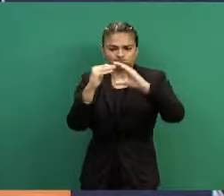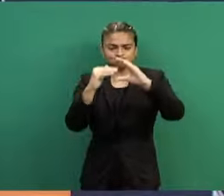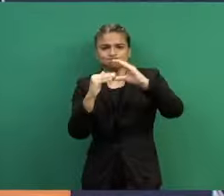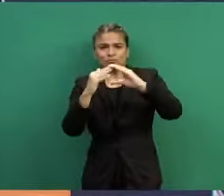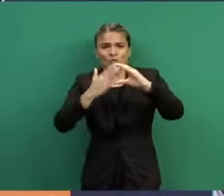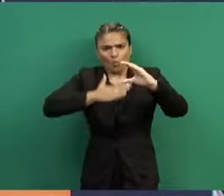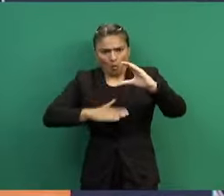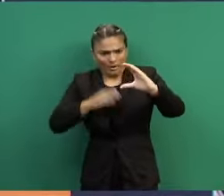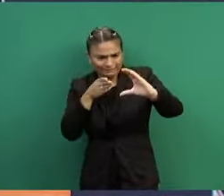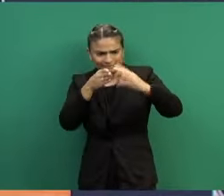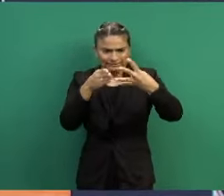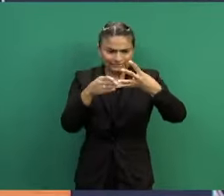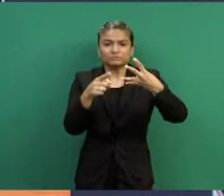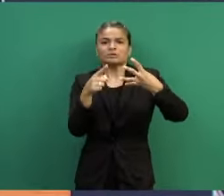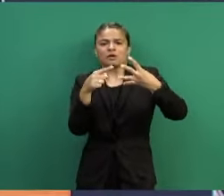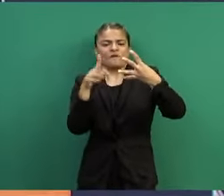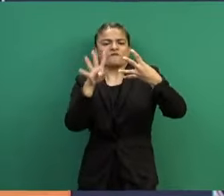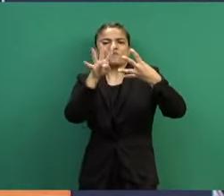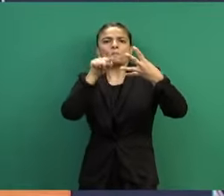2026.